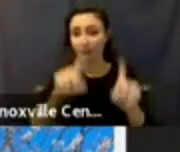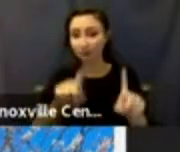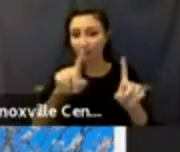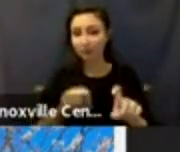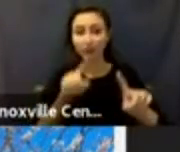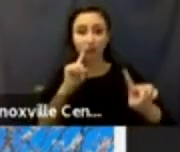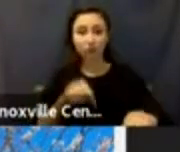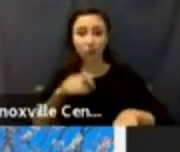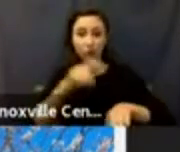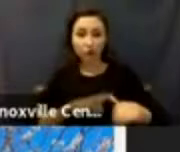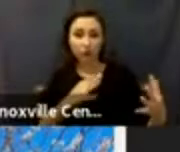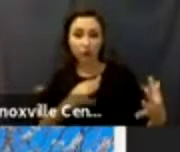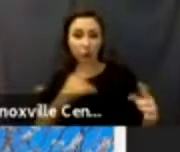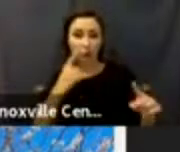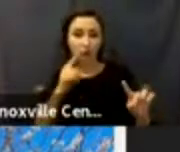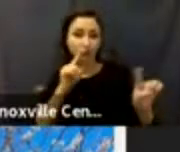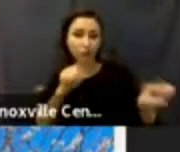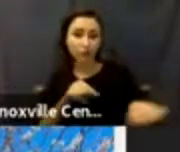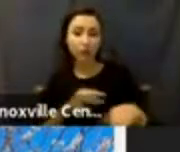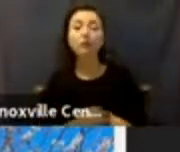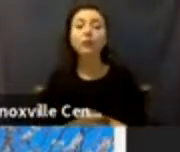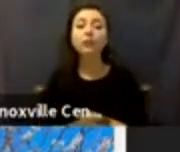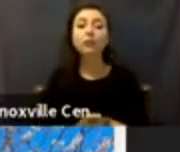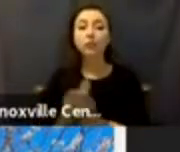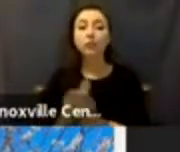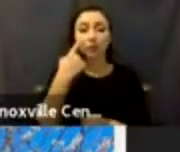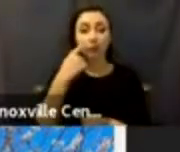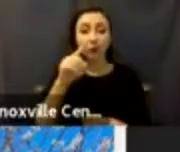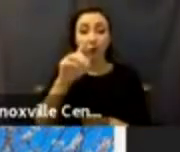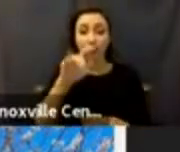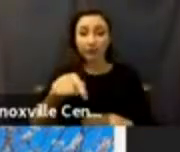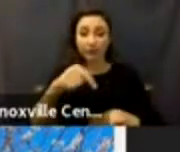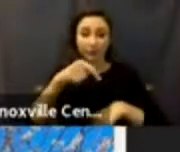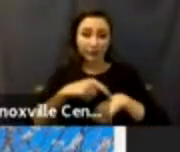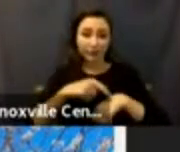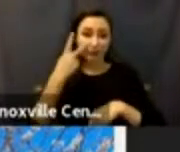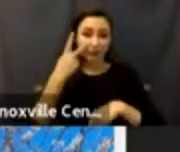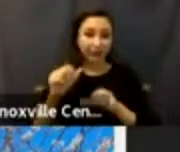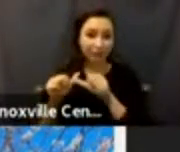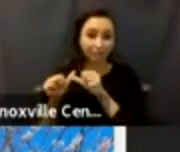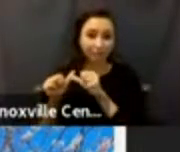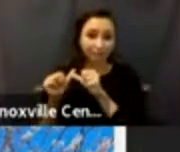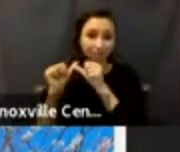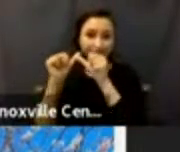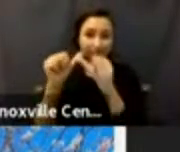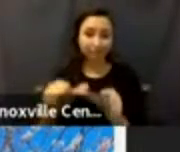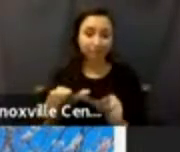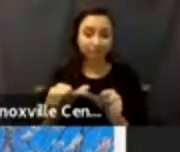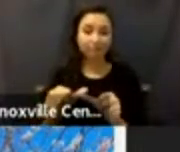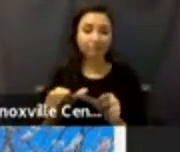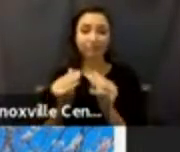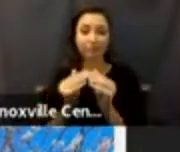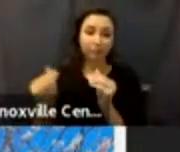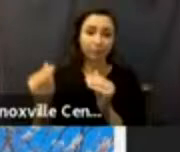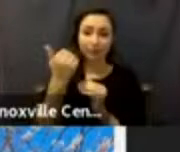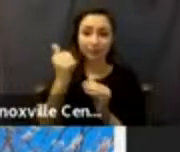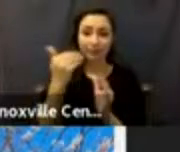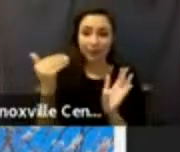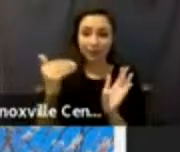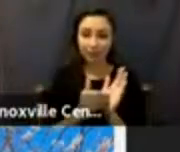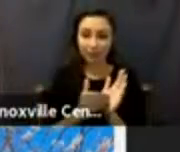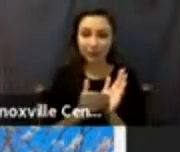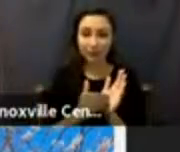time. Regarding testing, over this time period, we continue to see this figure remain consistent with more than 10,000 tests